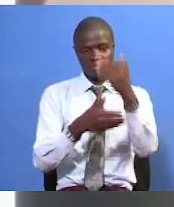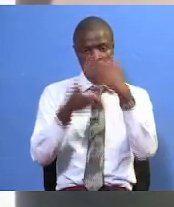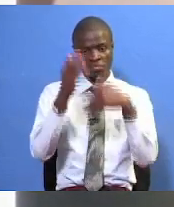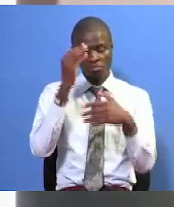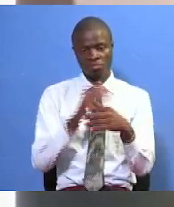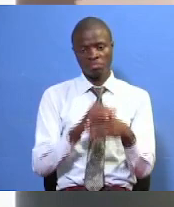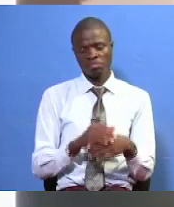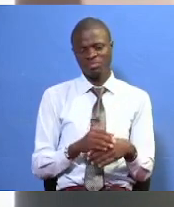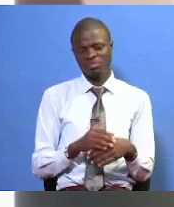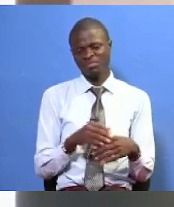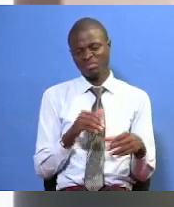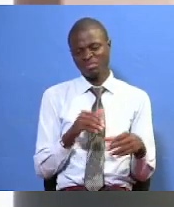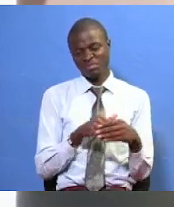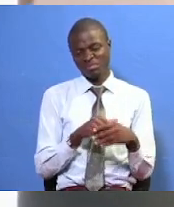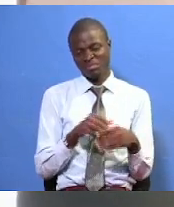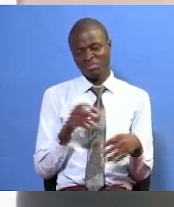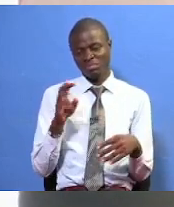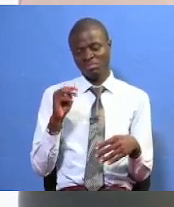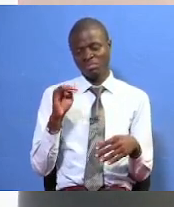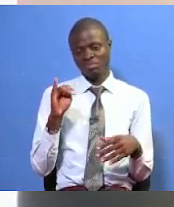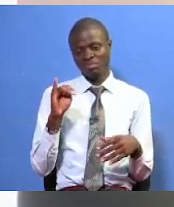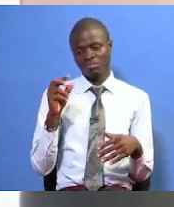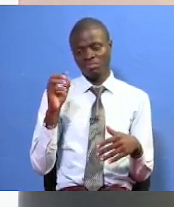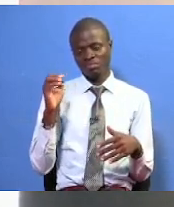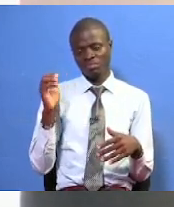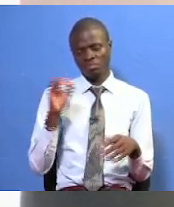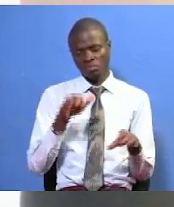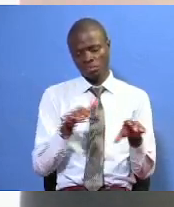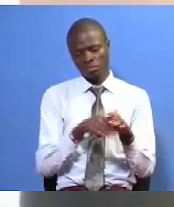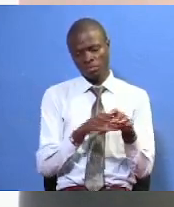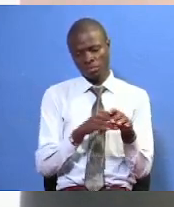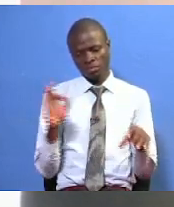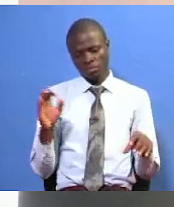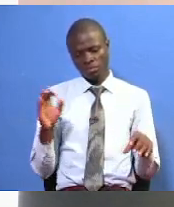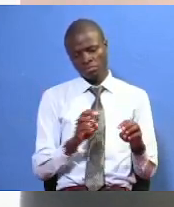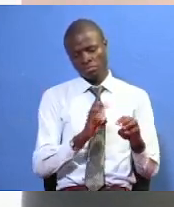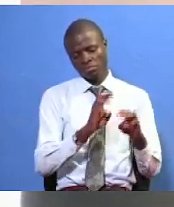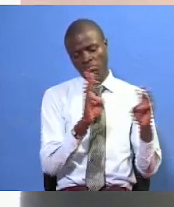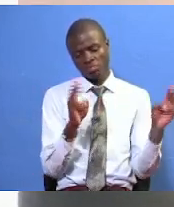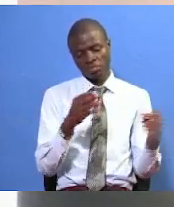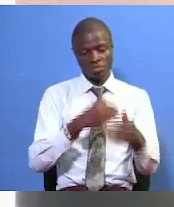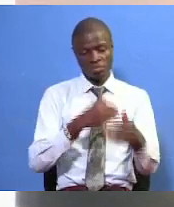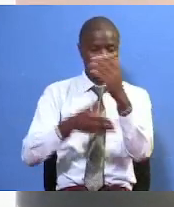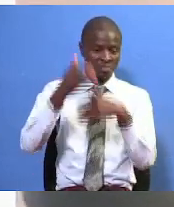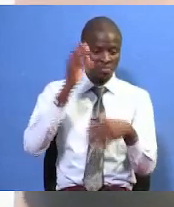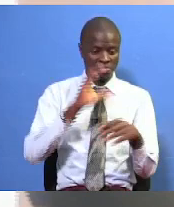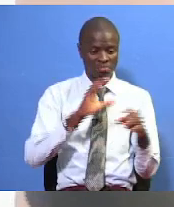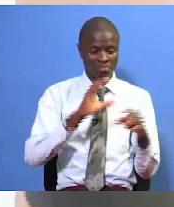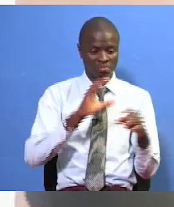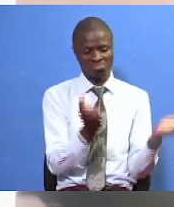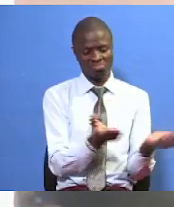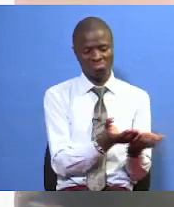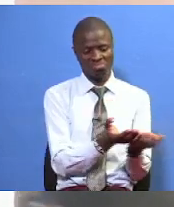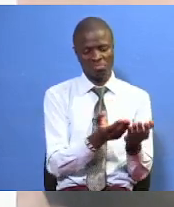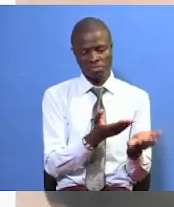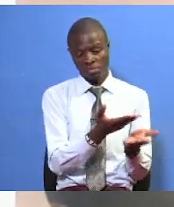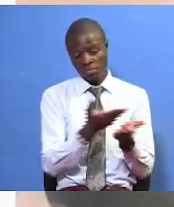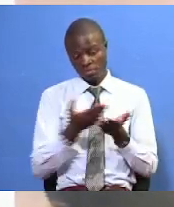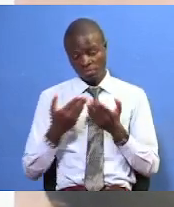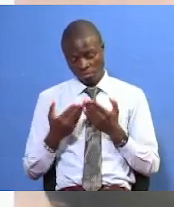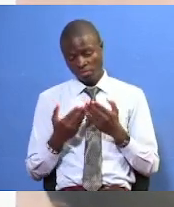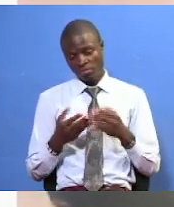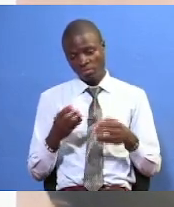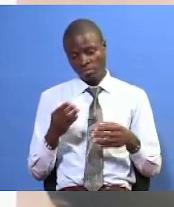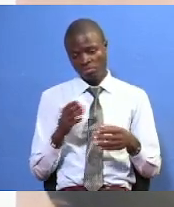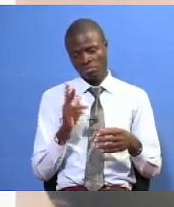Migota Dola, members of Kenyatta University Council, members of Diplomatic Corps present, the host Vice Chancellor,